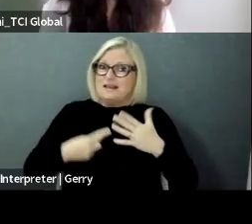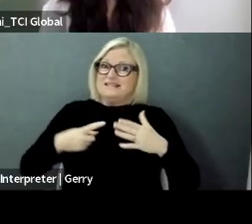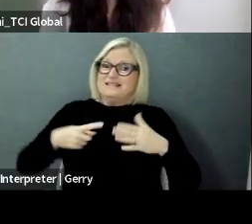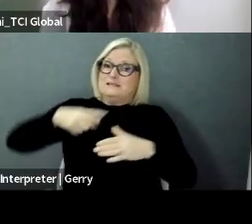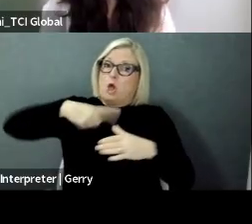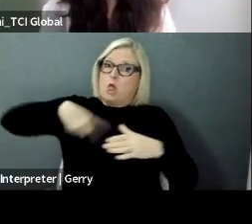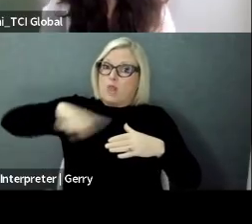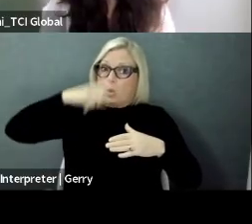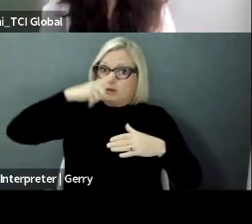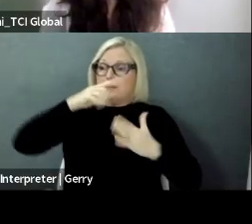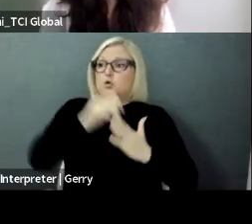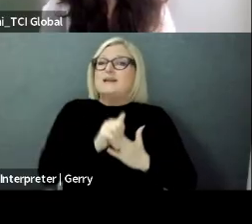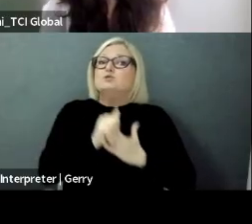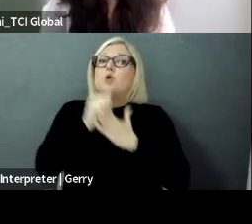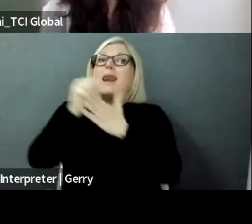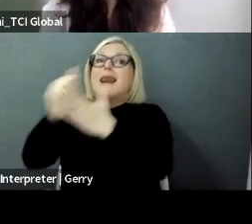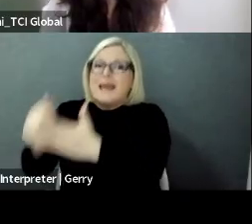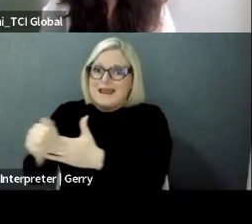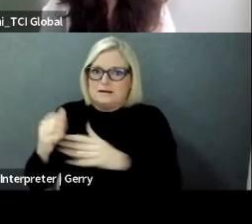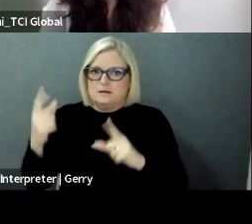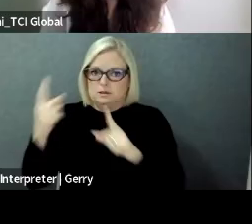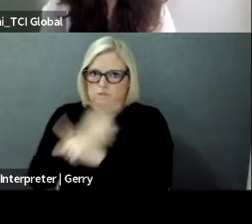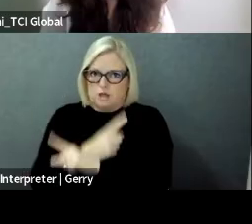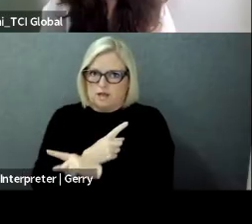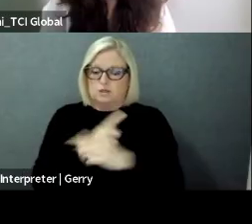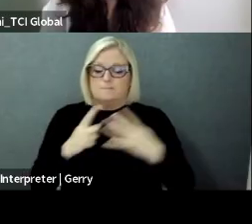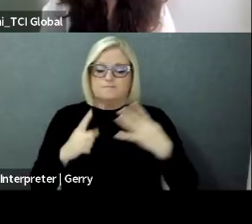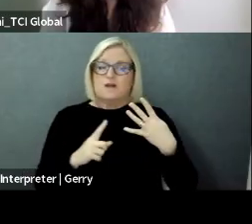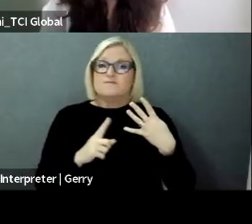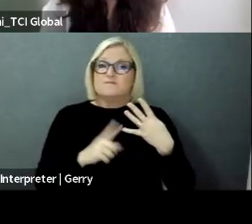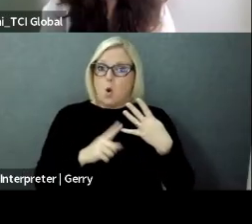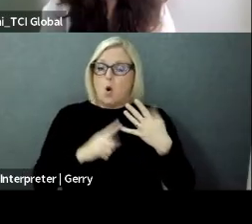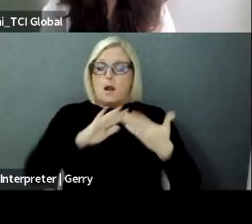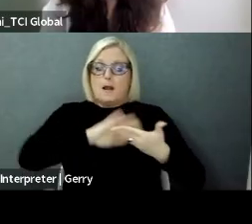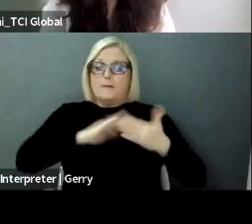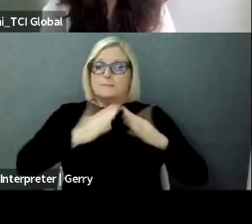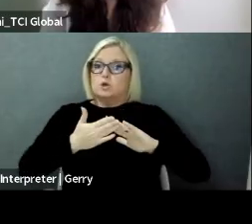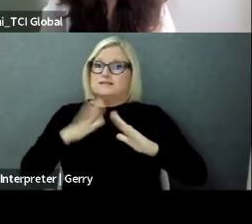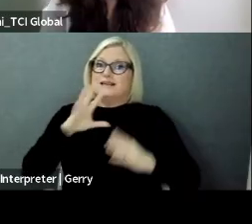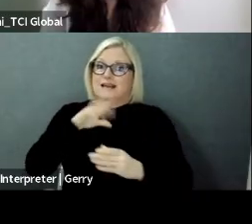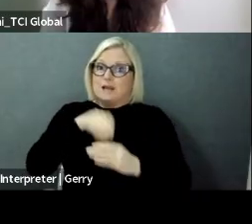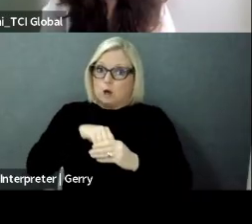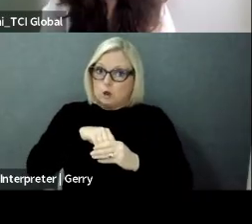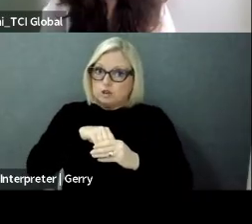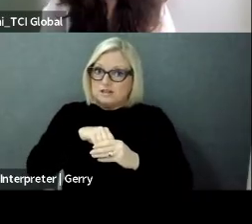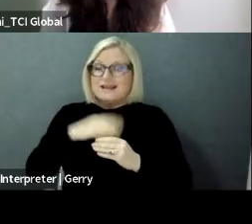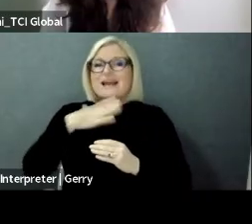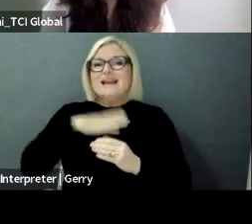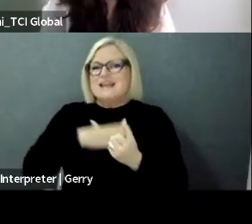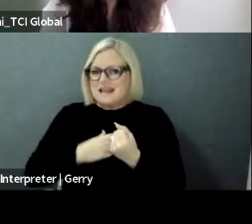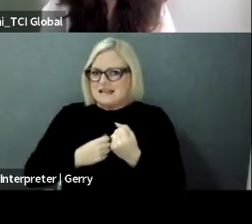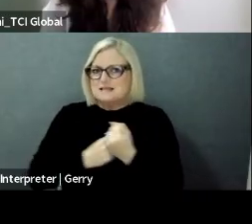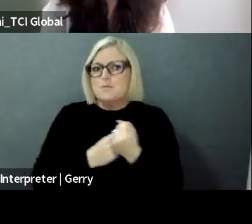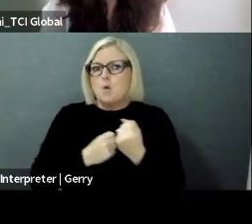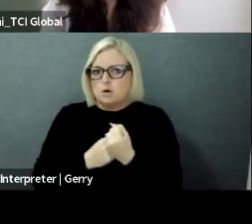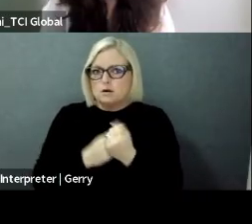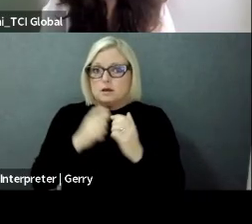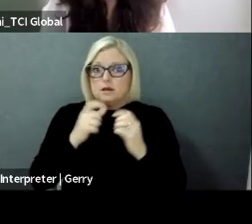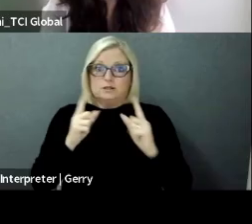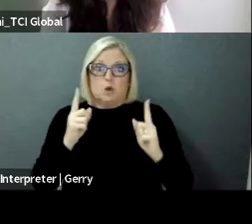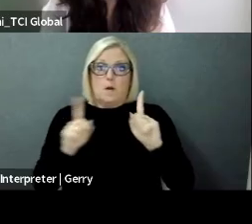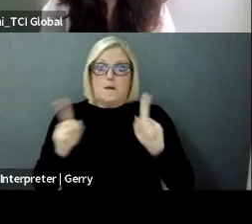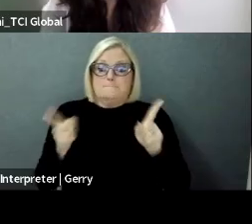of reforms. Fourth, community inclusion requires real support, peer support, personal